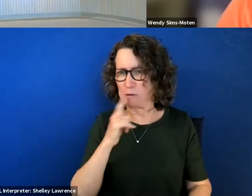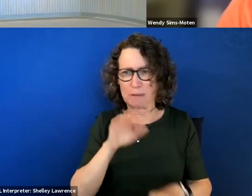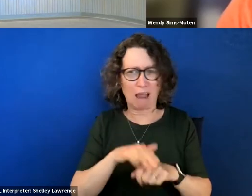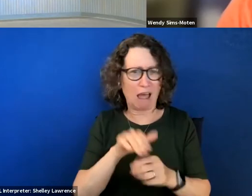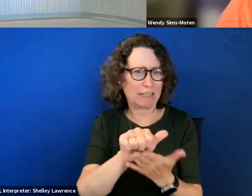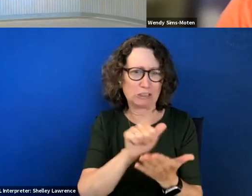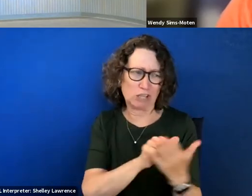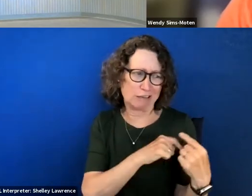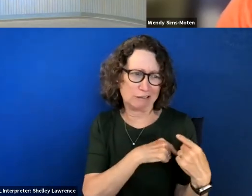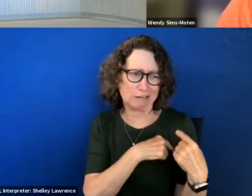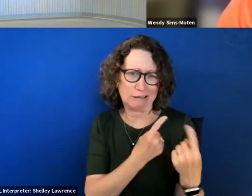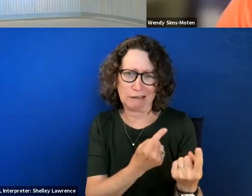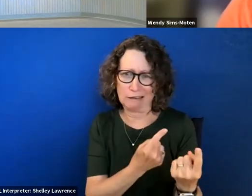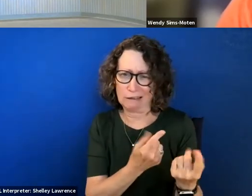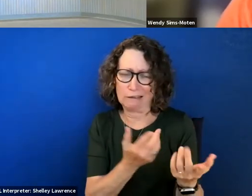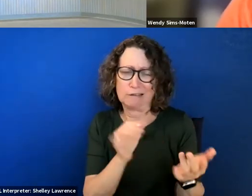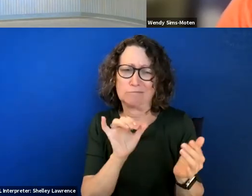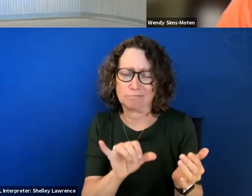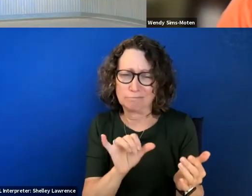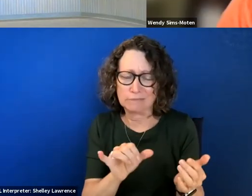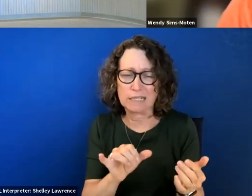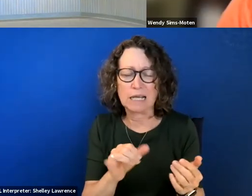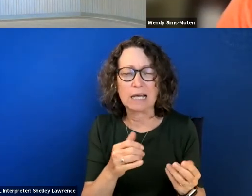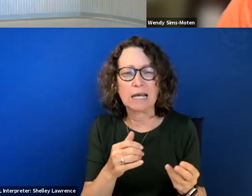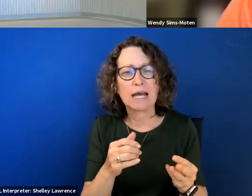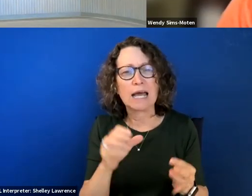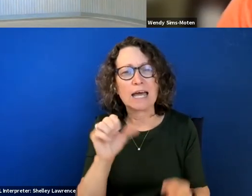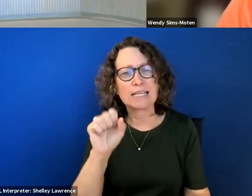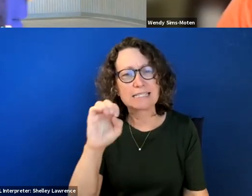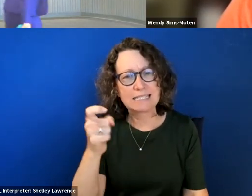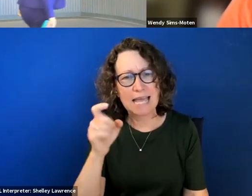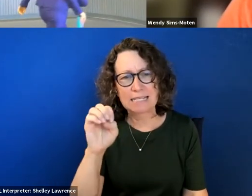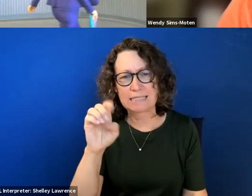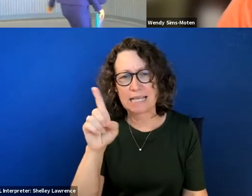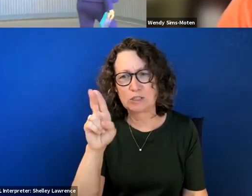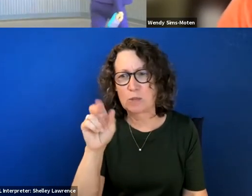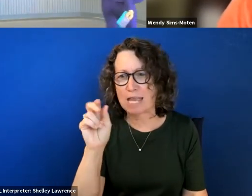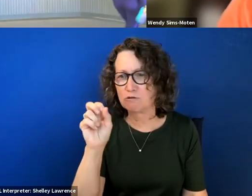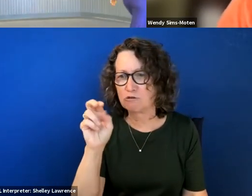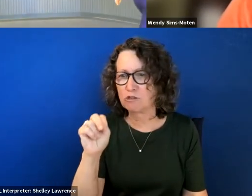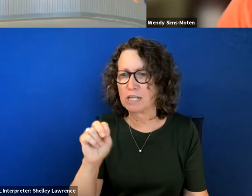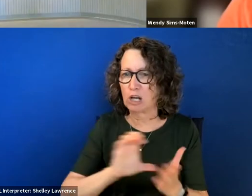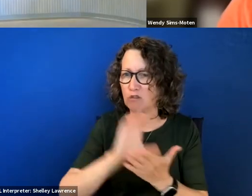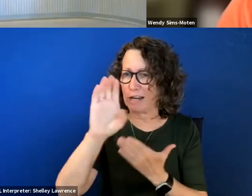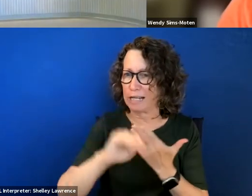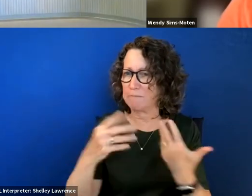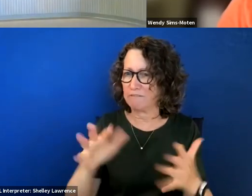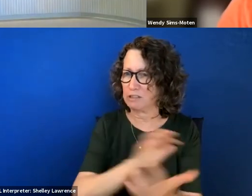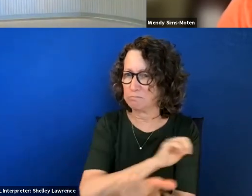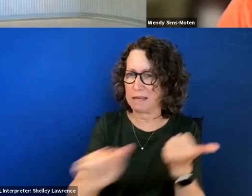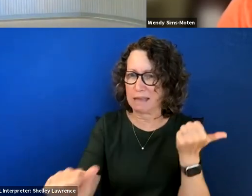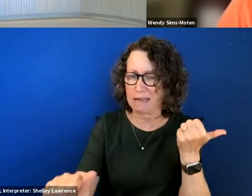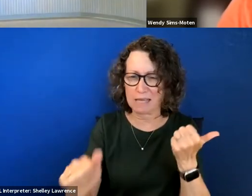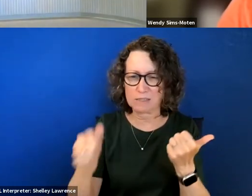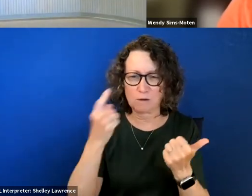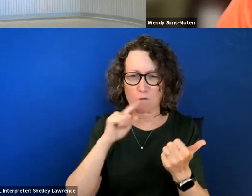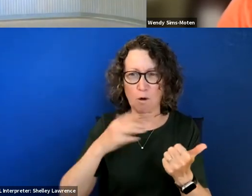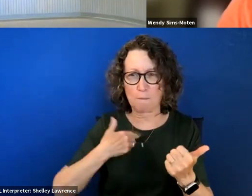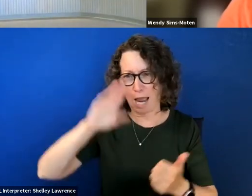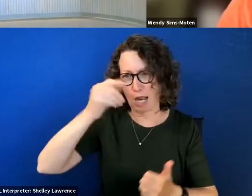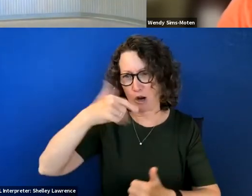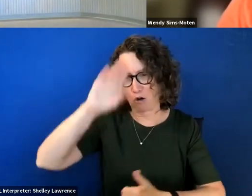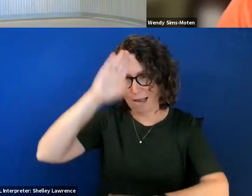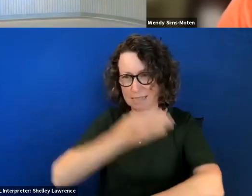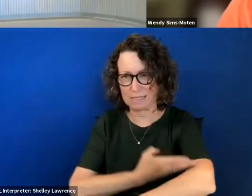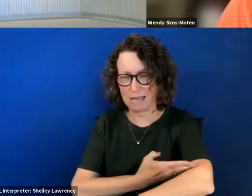the agenda anymore is the sex education curriculum that was passed for my grandson's